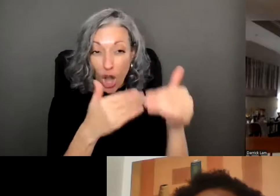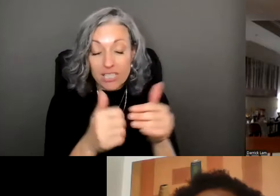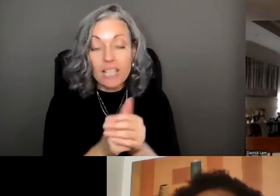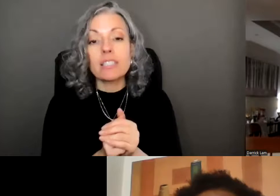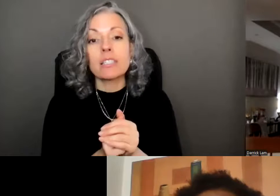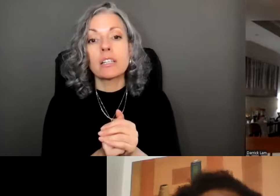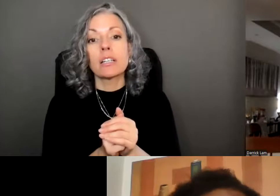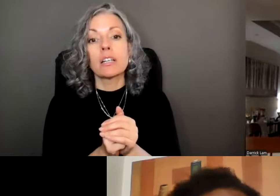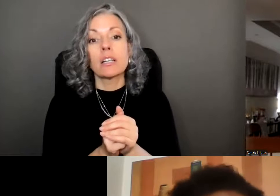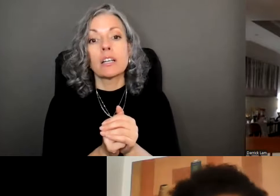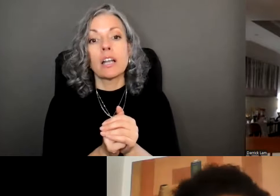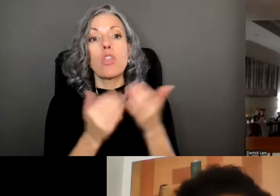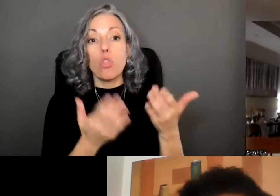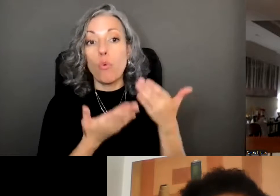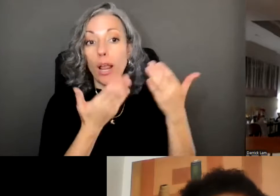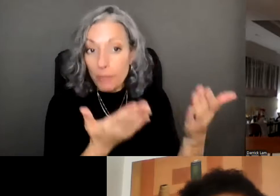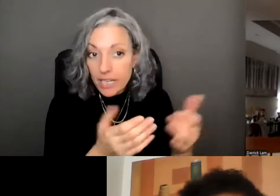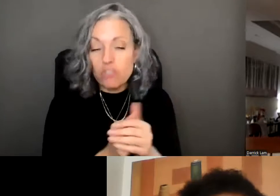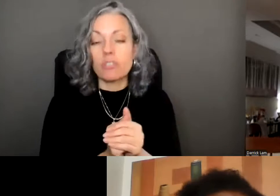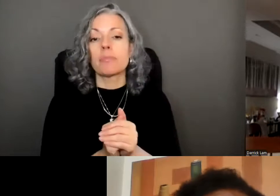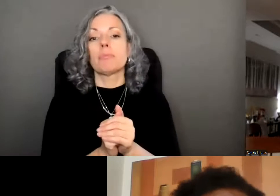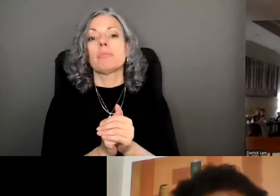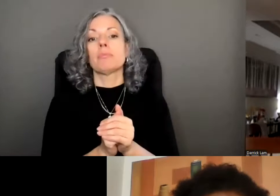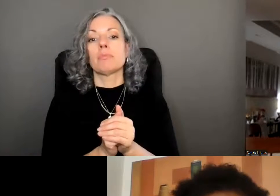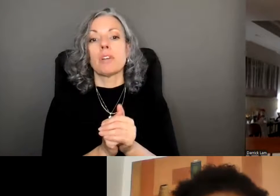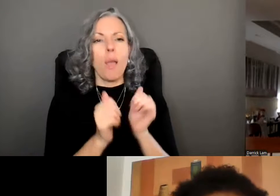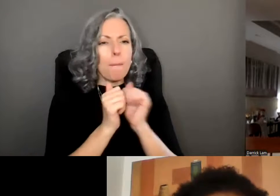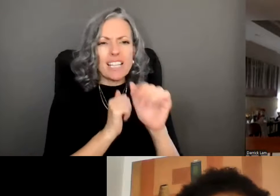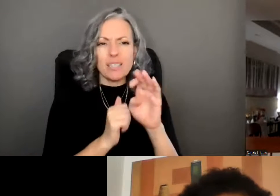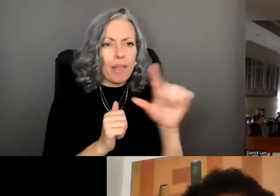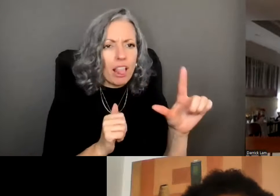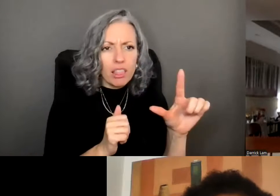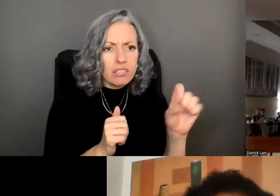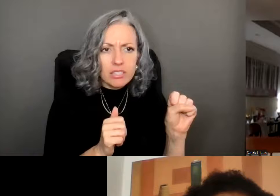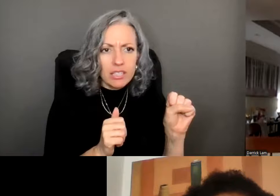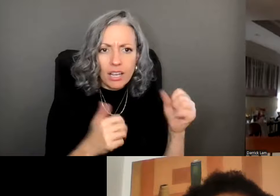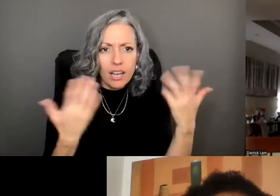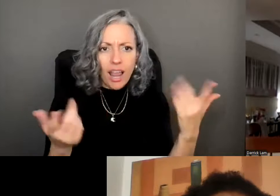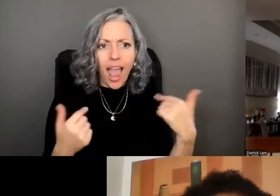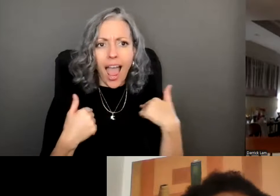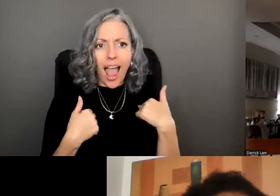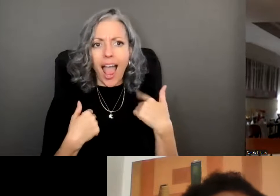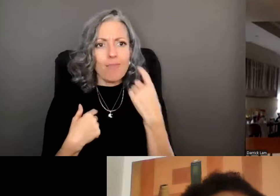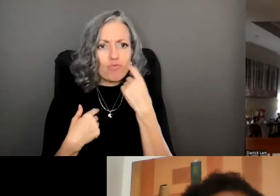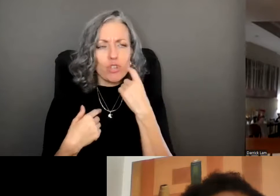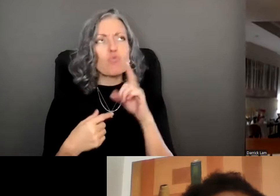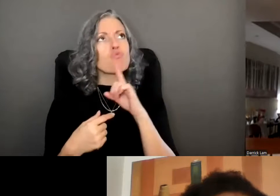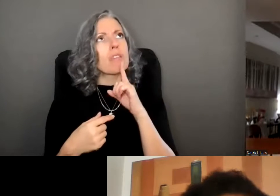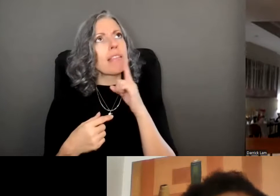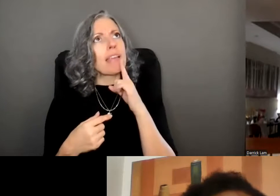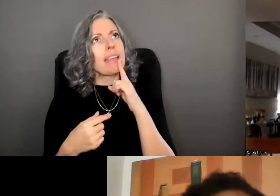of the recommendations, passing bills. I mean, I'm just really